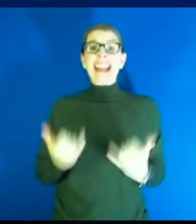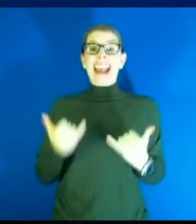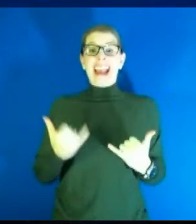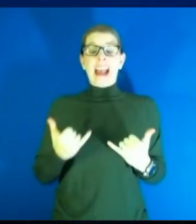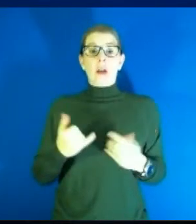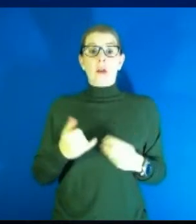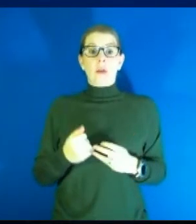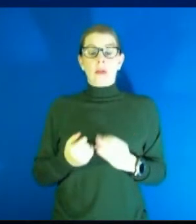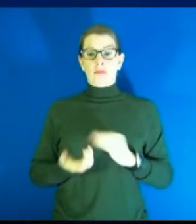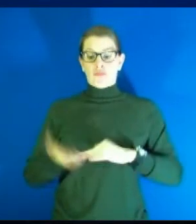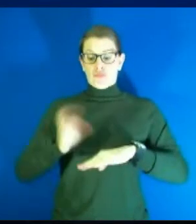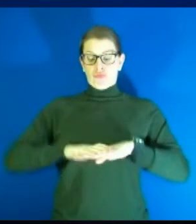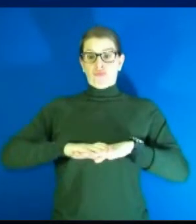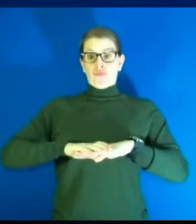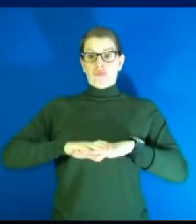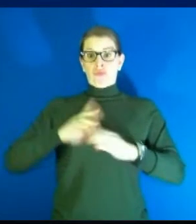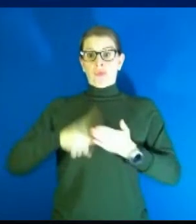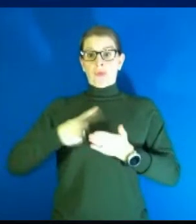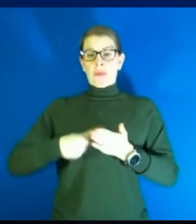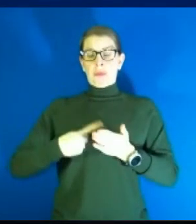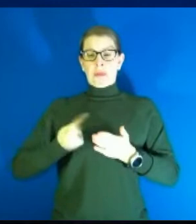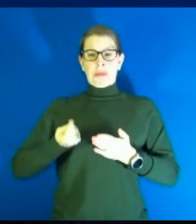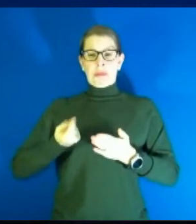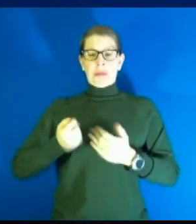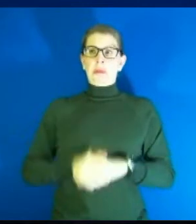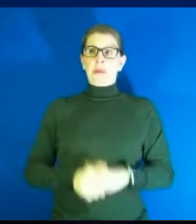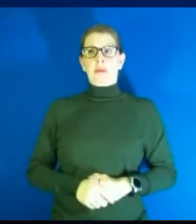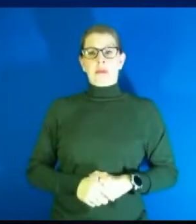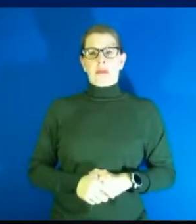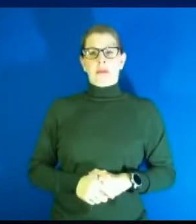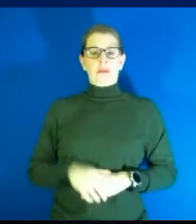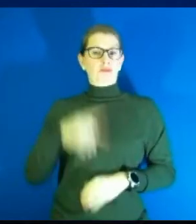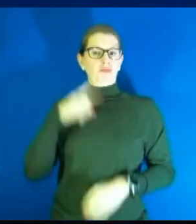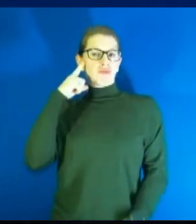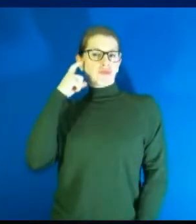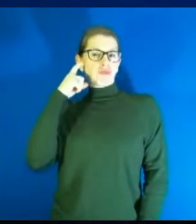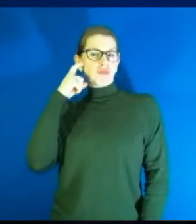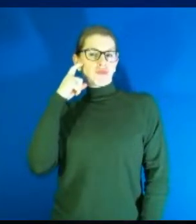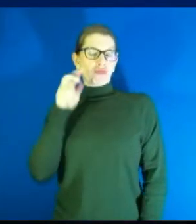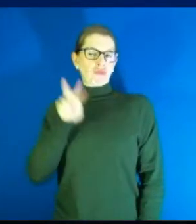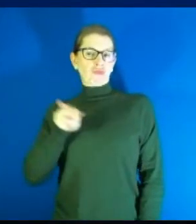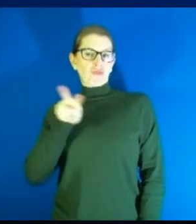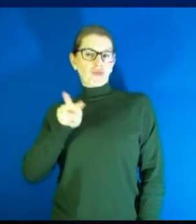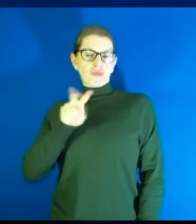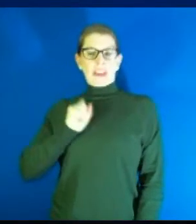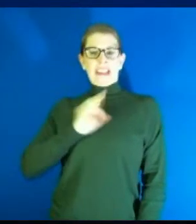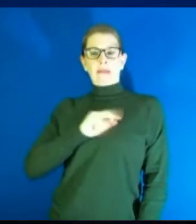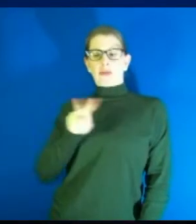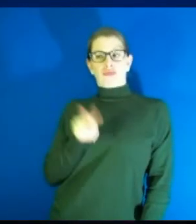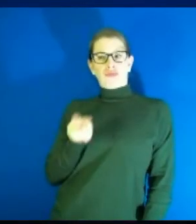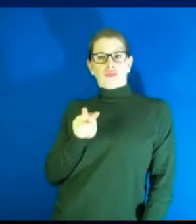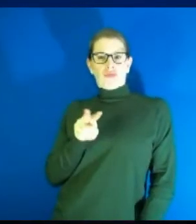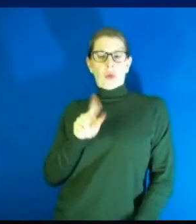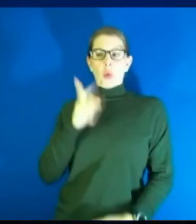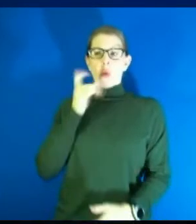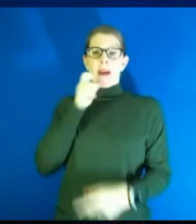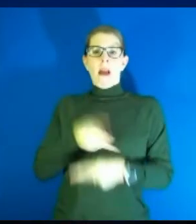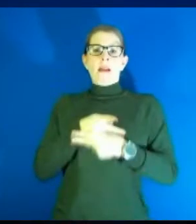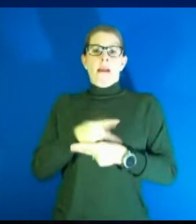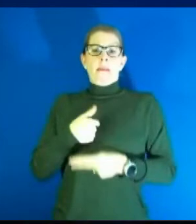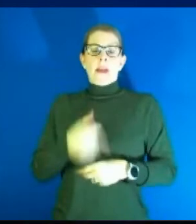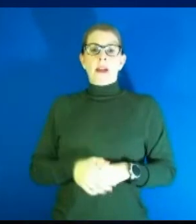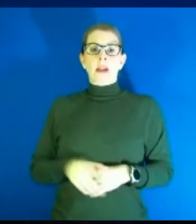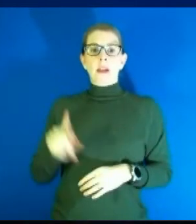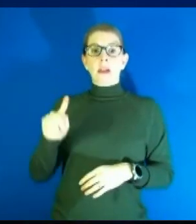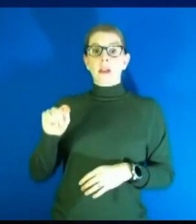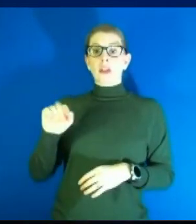layered onto that sometimes a little bit of suspicion, I think, sometimes of our staff. And these are our triage nurses in particular,